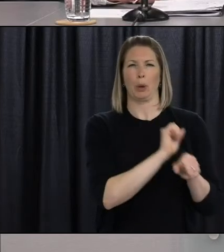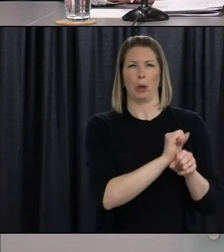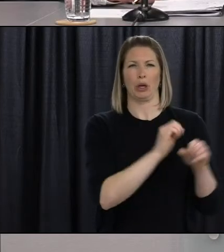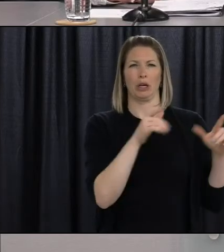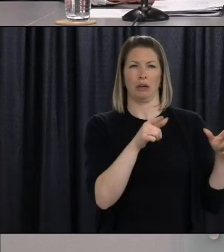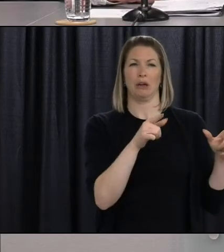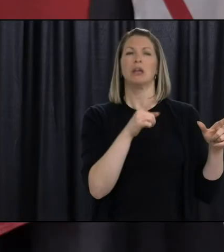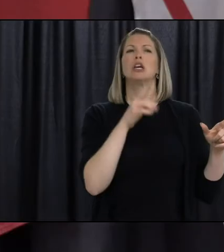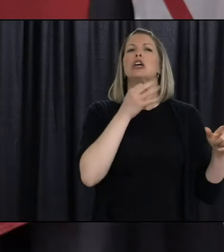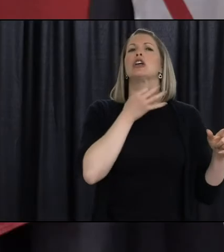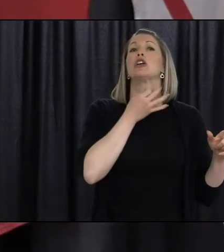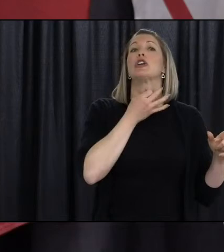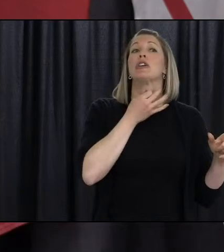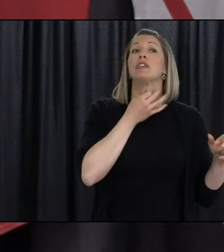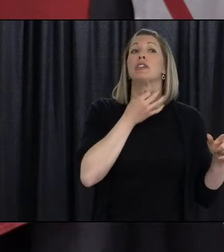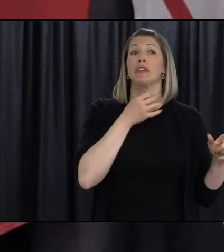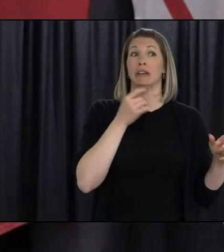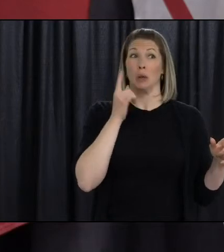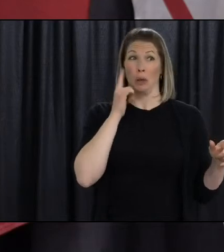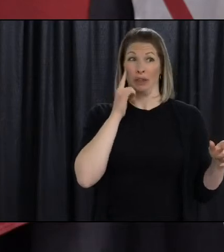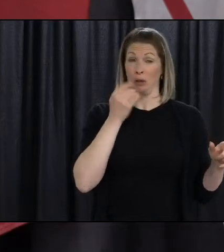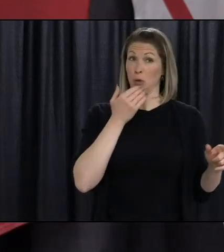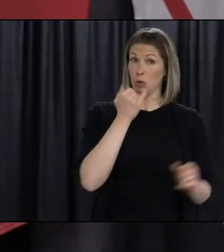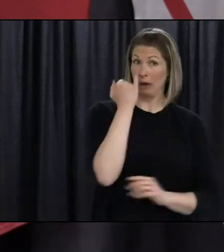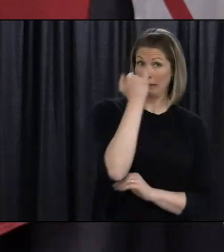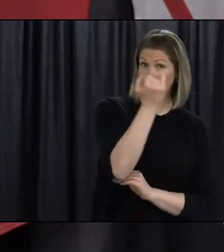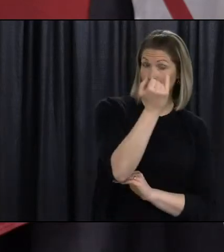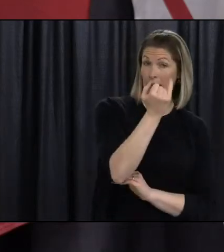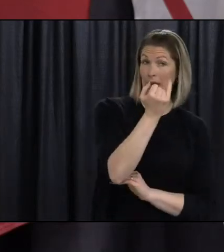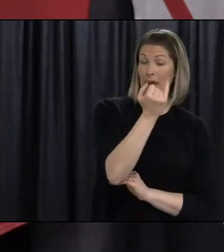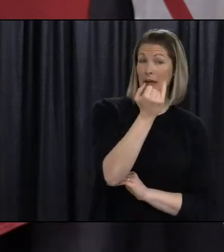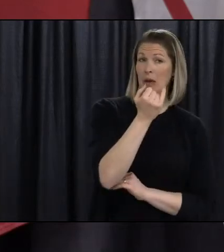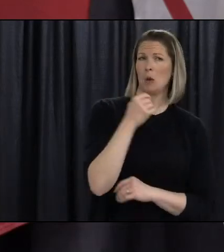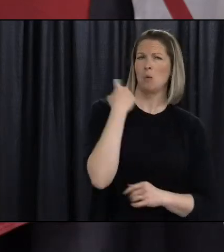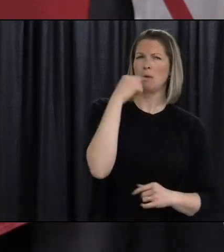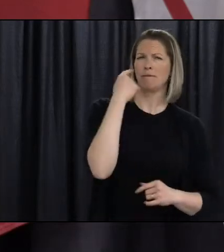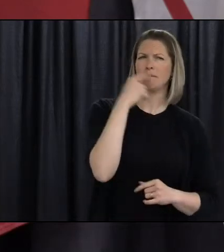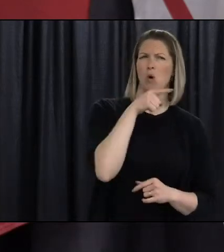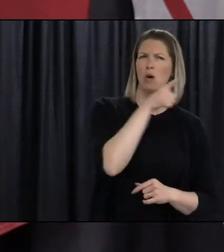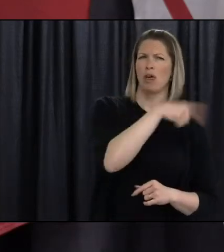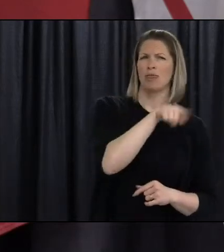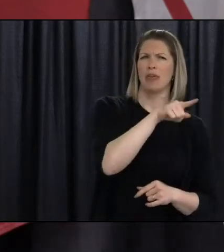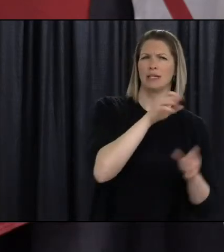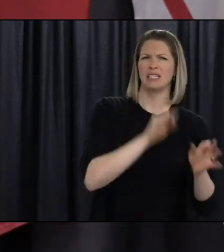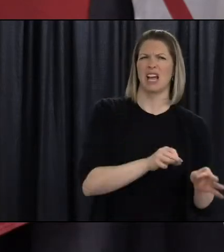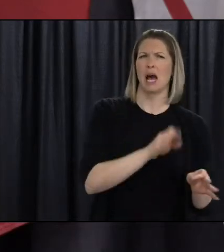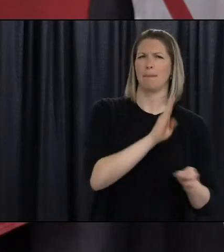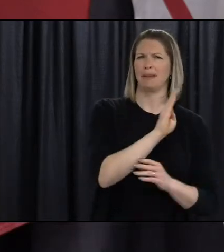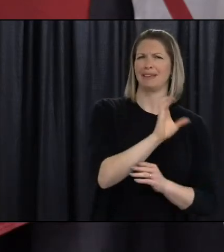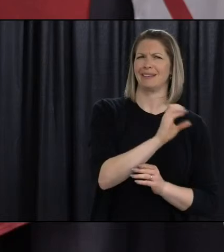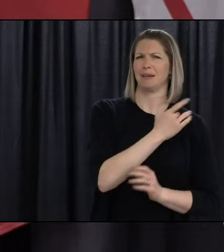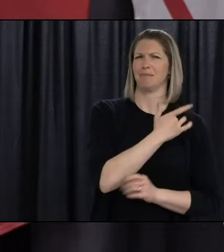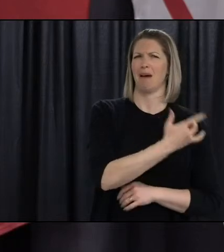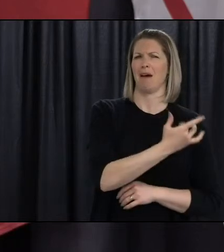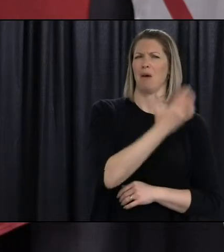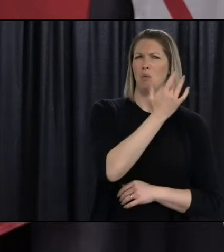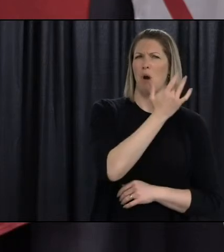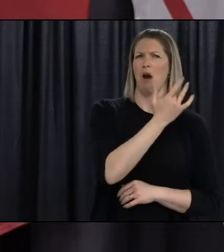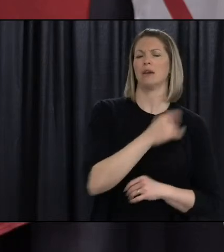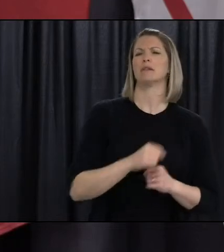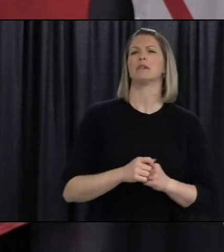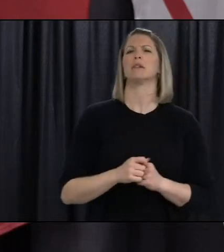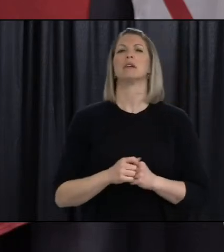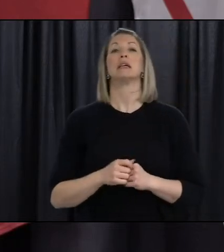idea? Of a compressed work week? Yes. Yeah, so it's, obviously is something that's been discussed